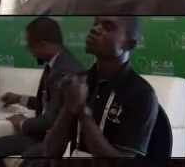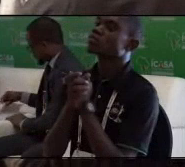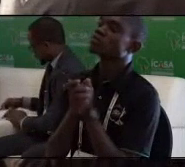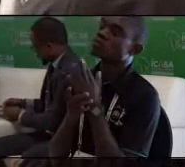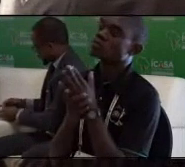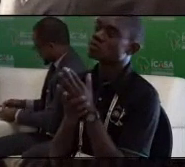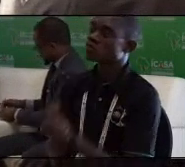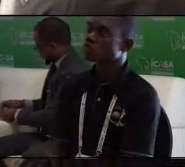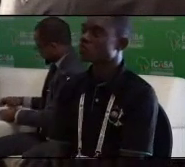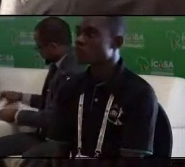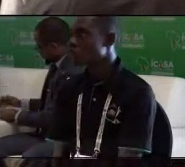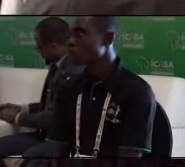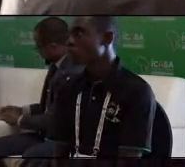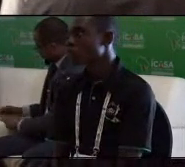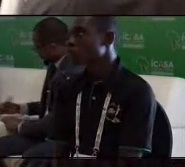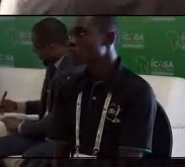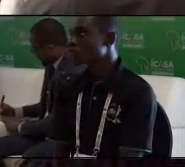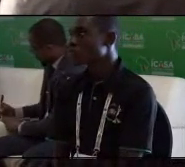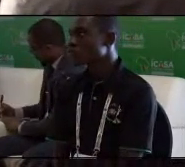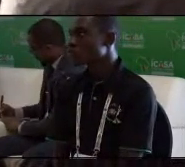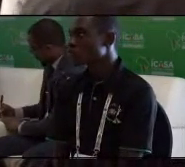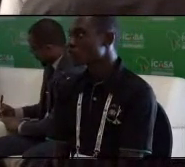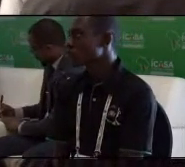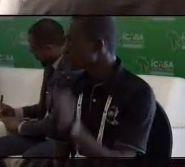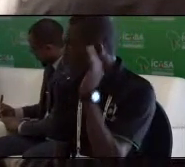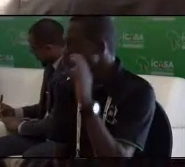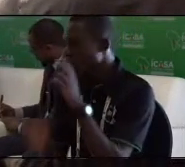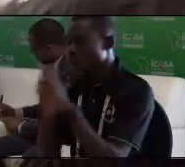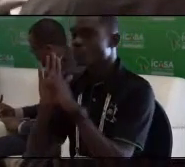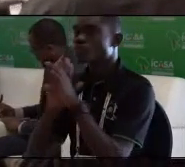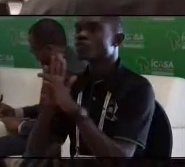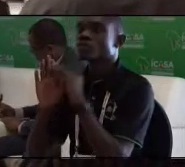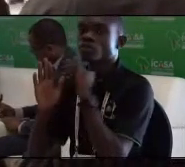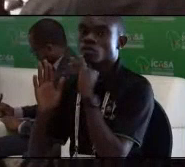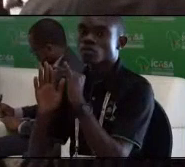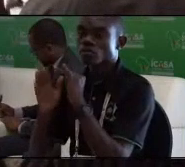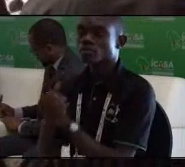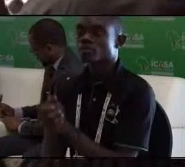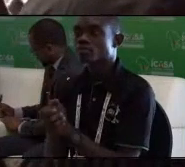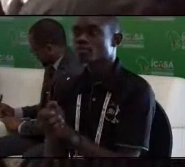Unitate, and great to hear the experiences across the countries. My question